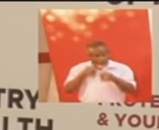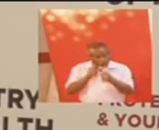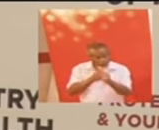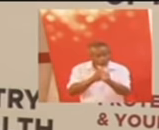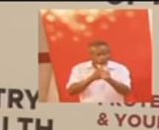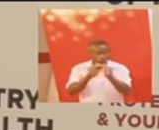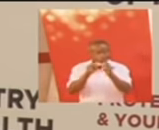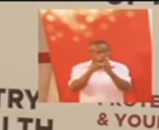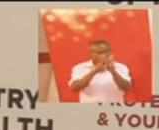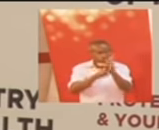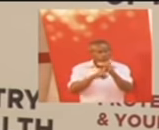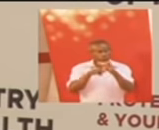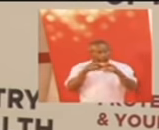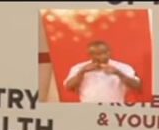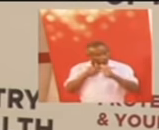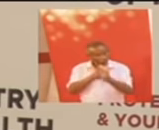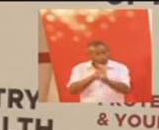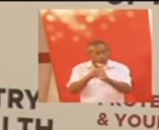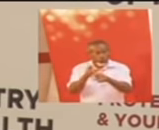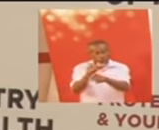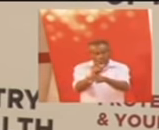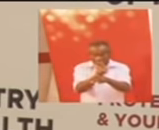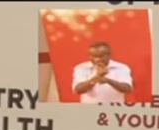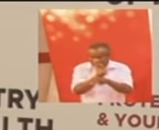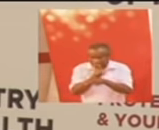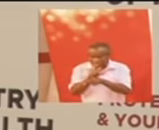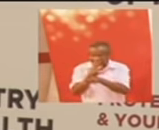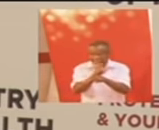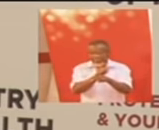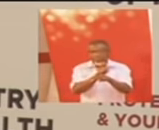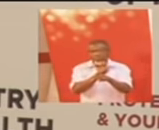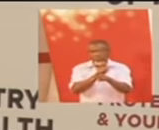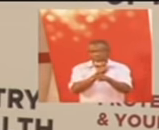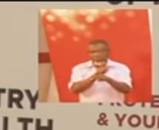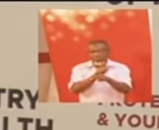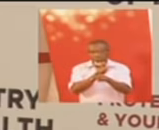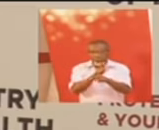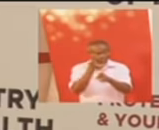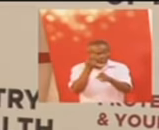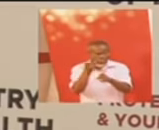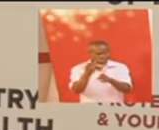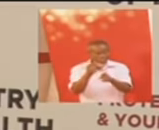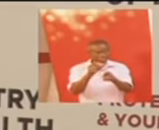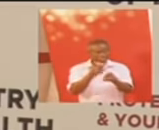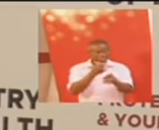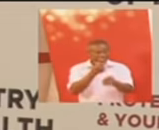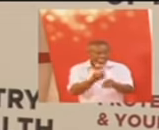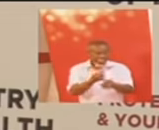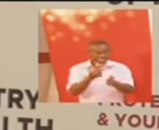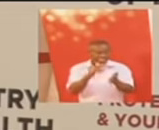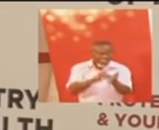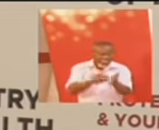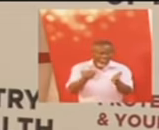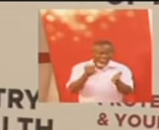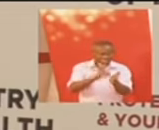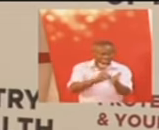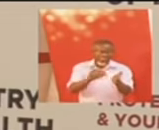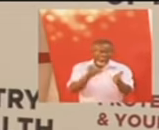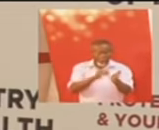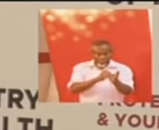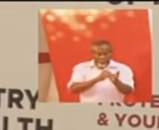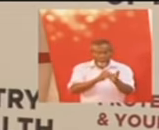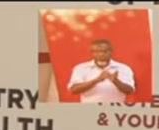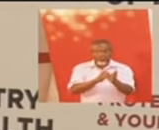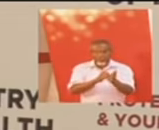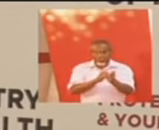Health and that are highlighted on our website and our social media pages, and which the CMO has been explaining since the beginning of